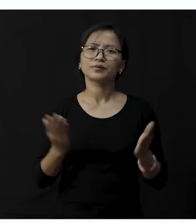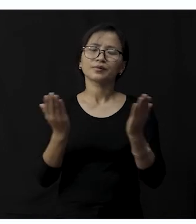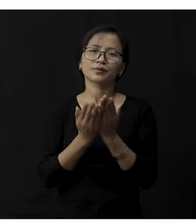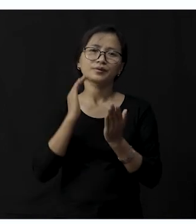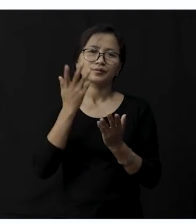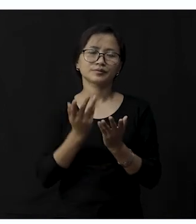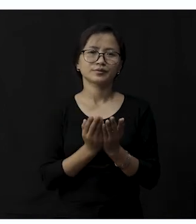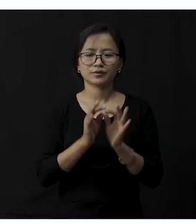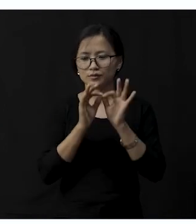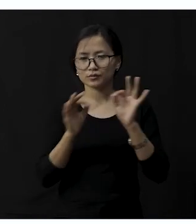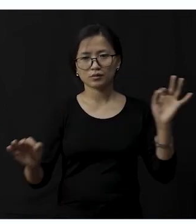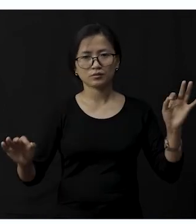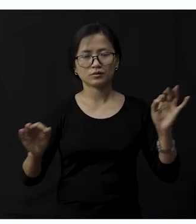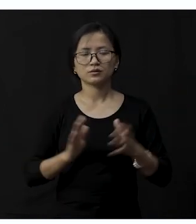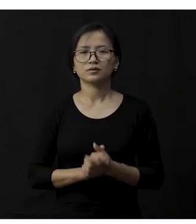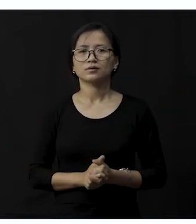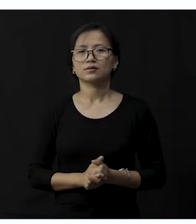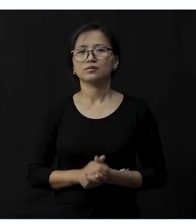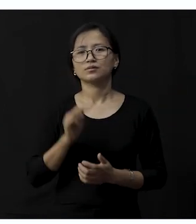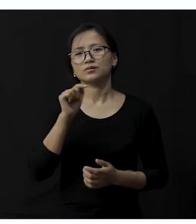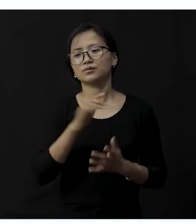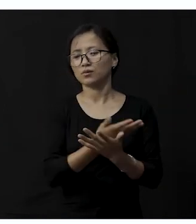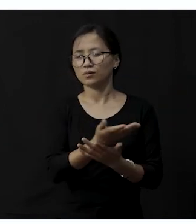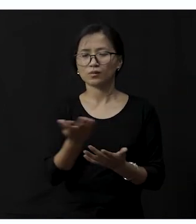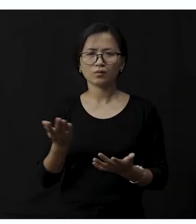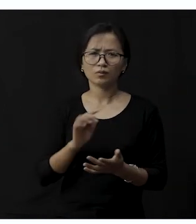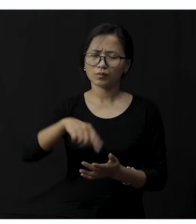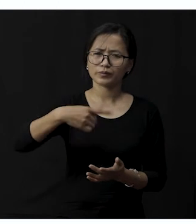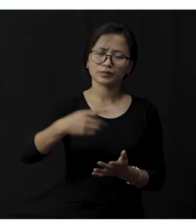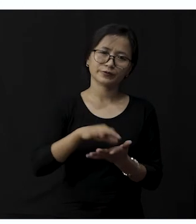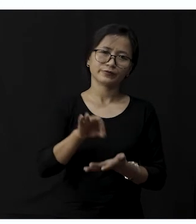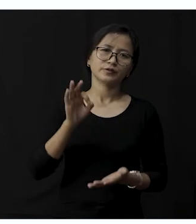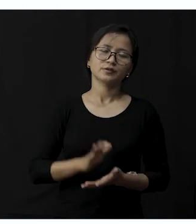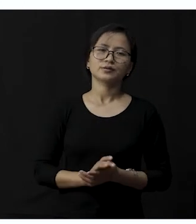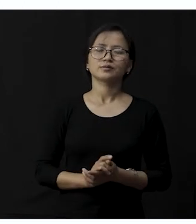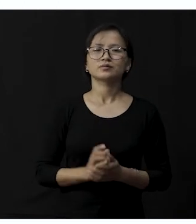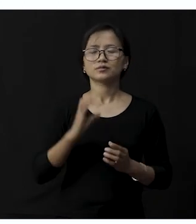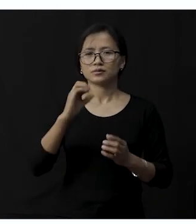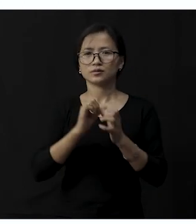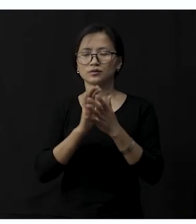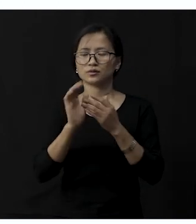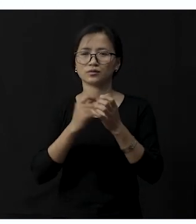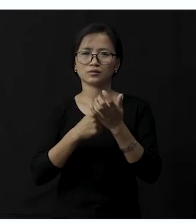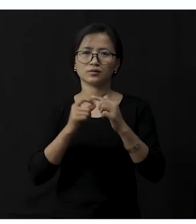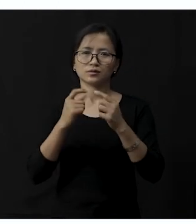stories, you will always find characters in the stories. And sometimes the